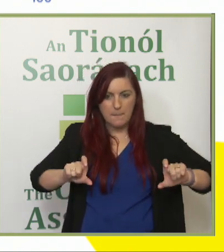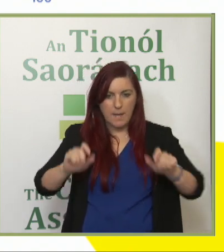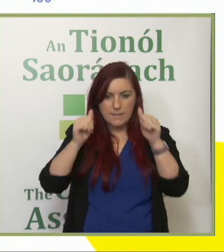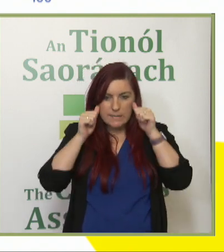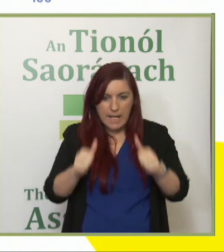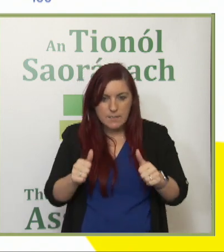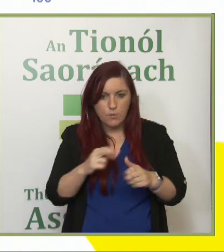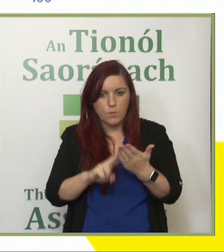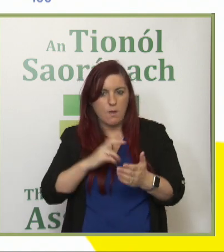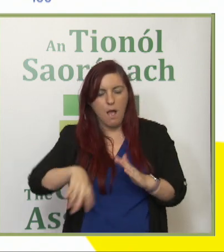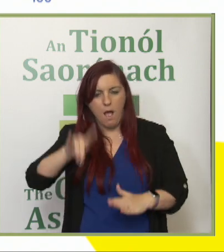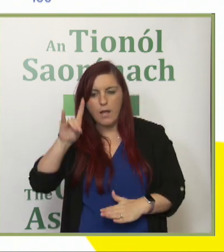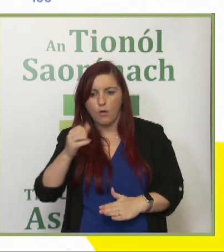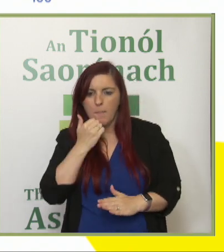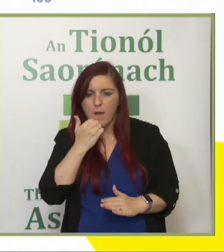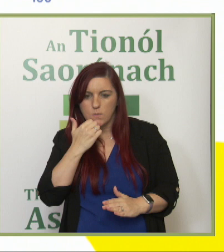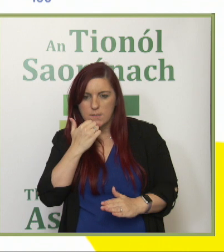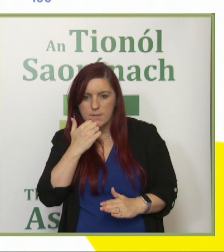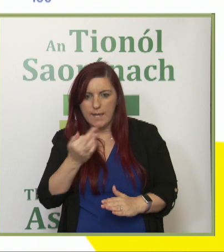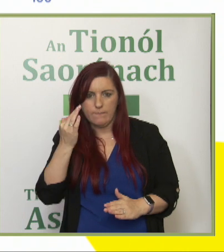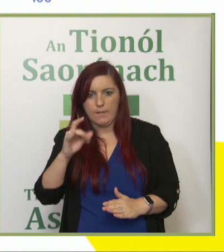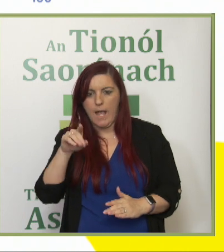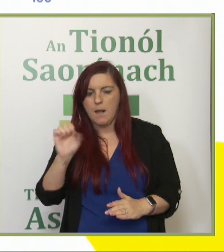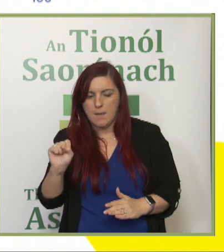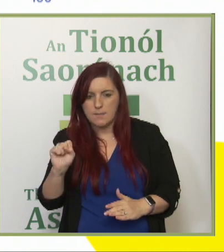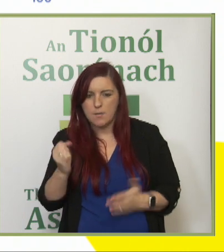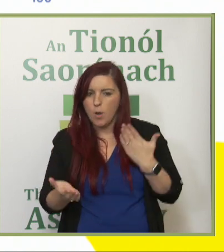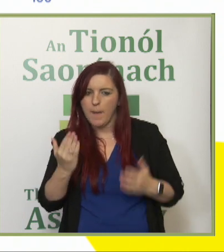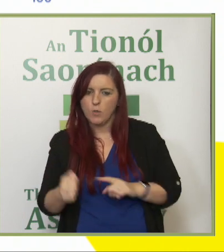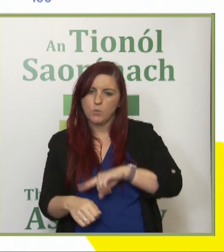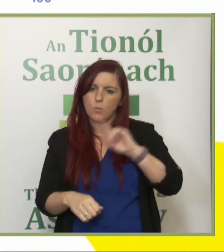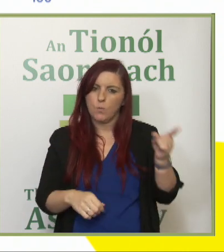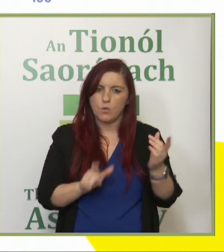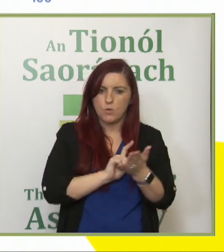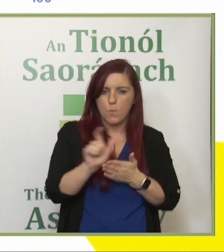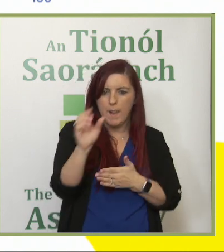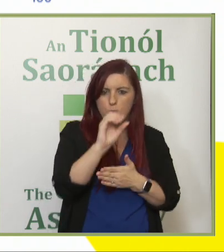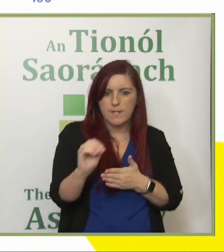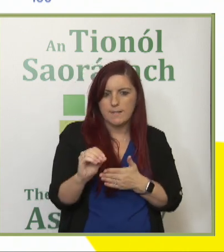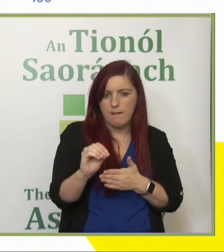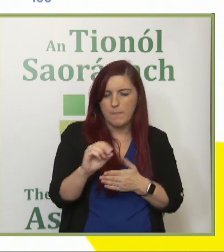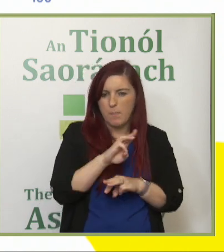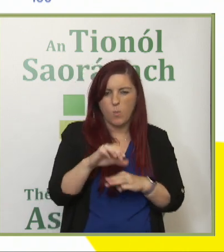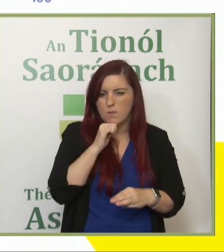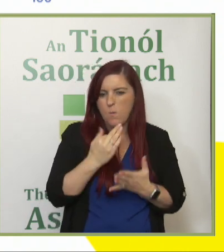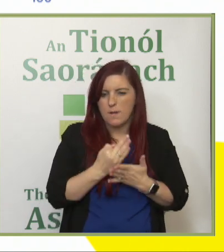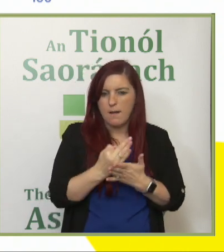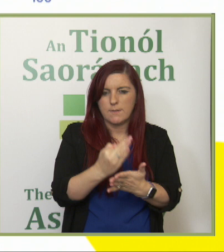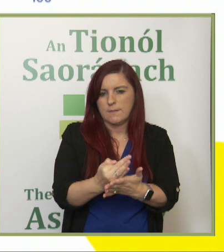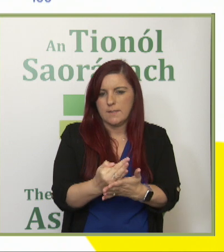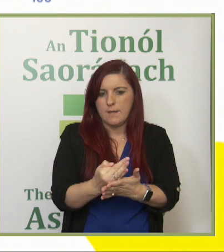use higher quantities of cannabis when they use cannabis, compared to just 12% of infrequent users who report using